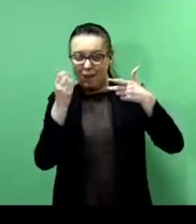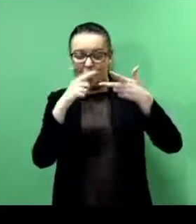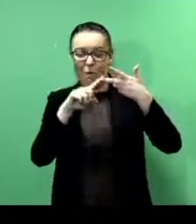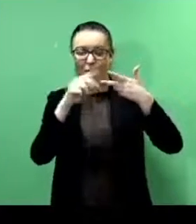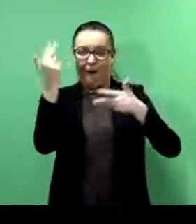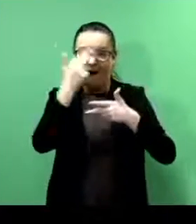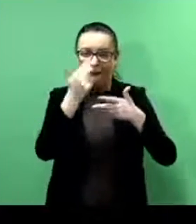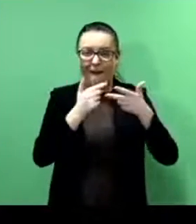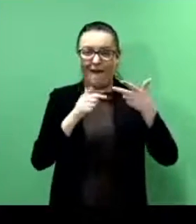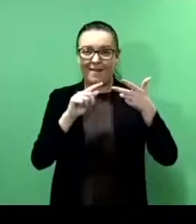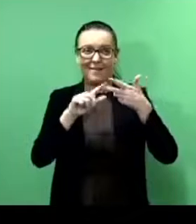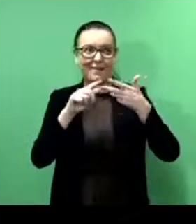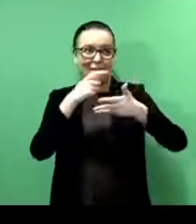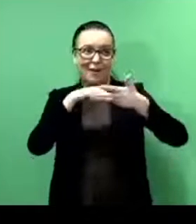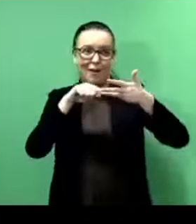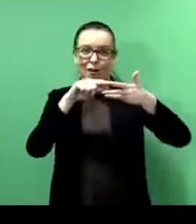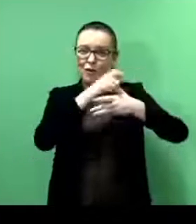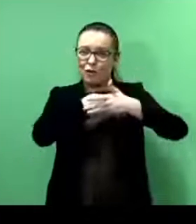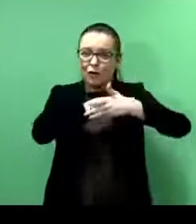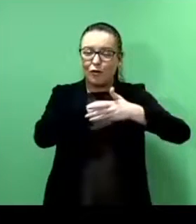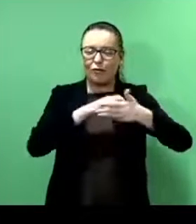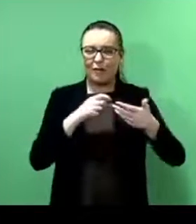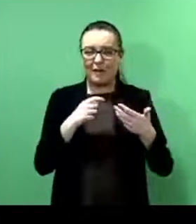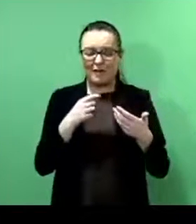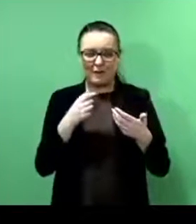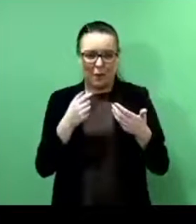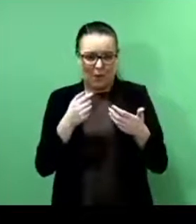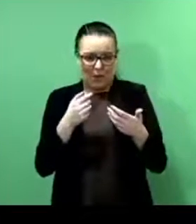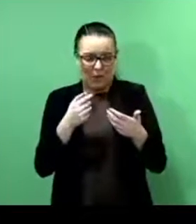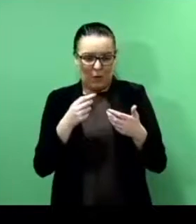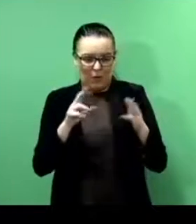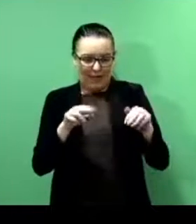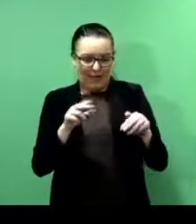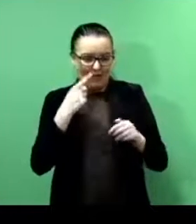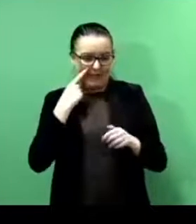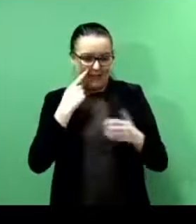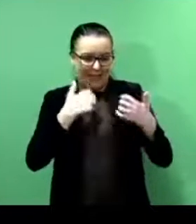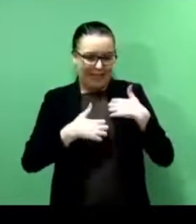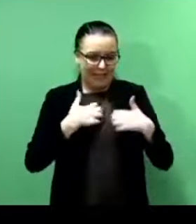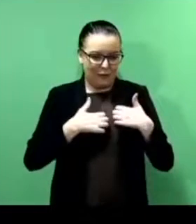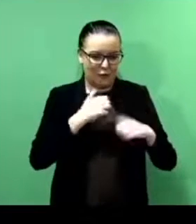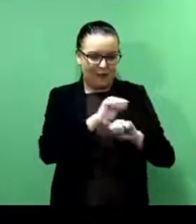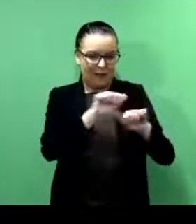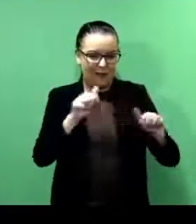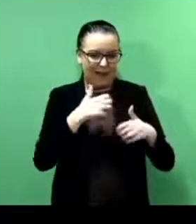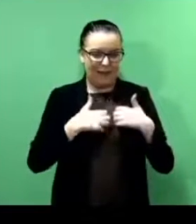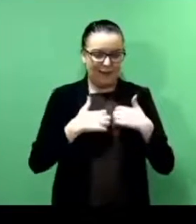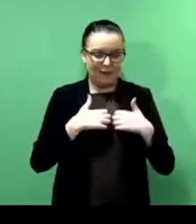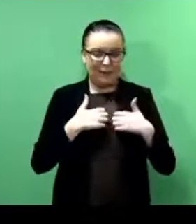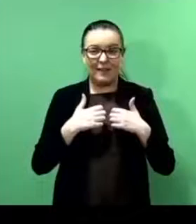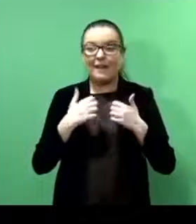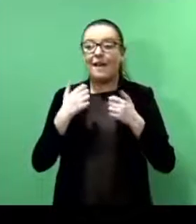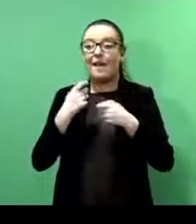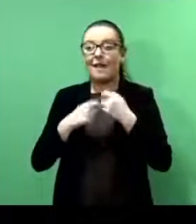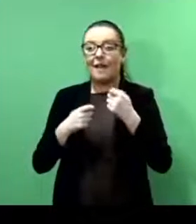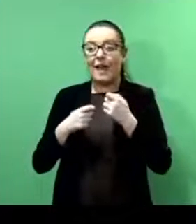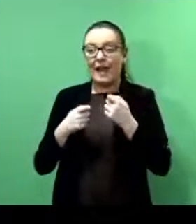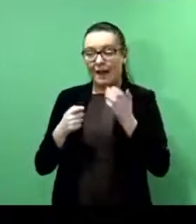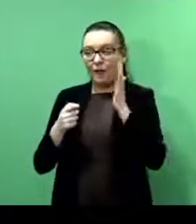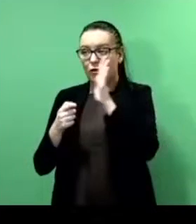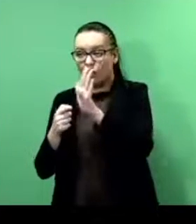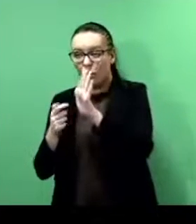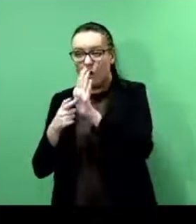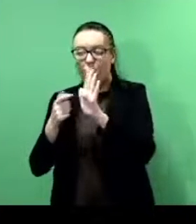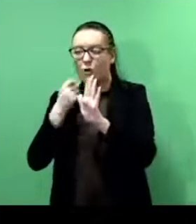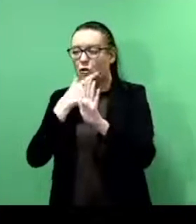there. So by having that list of interests, we can then use that to approach the different community partners, whether it's Dublin City Council or whether it's a